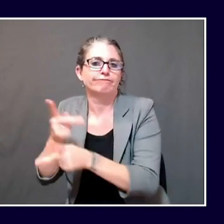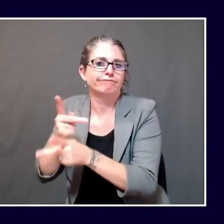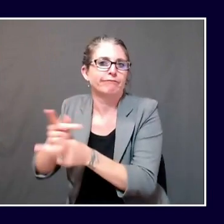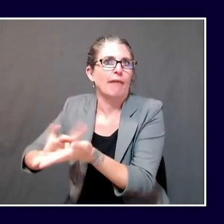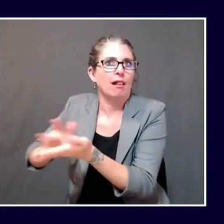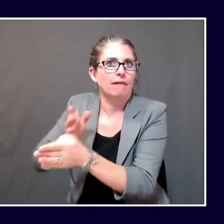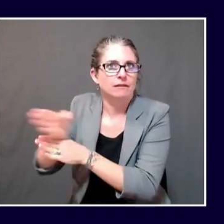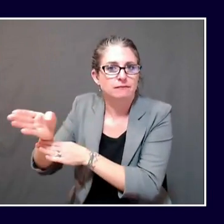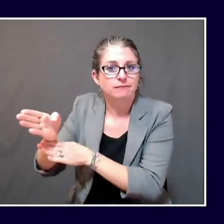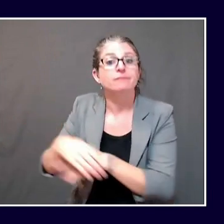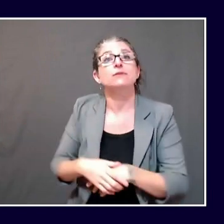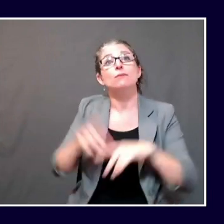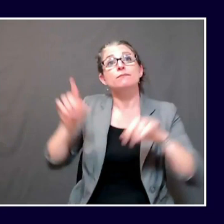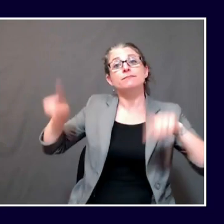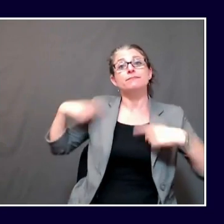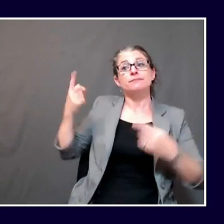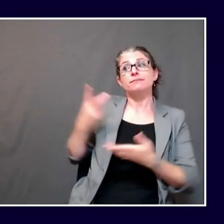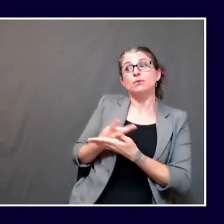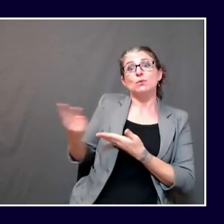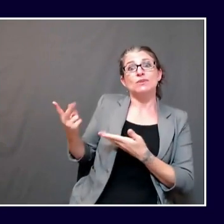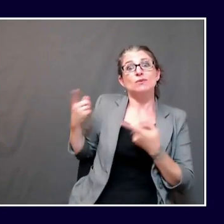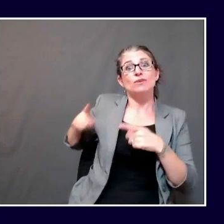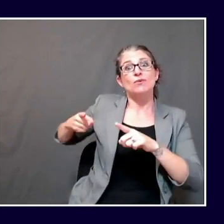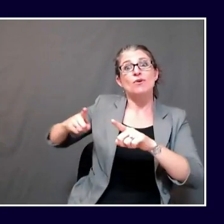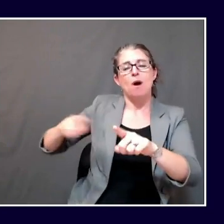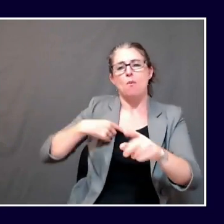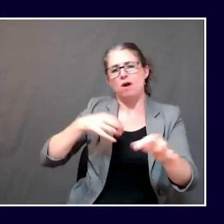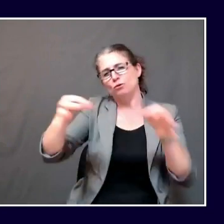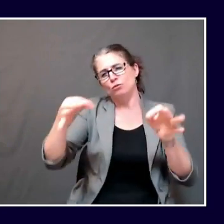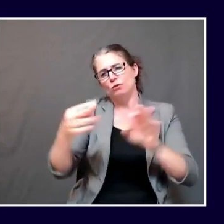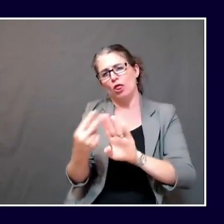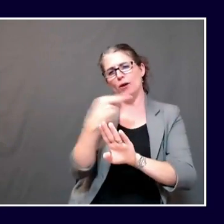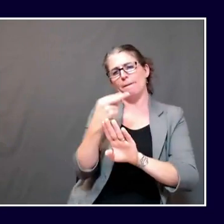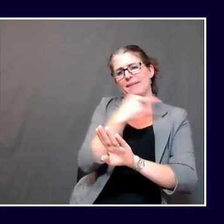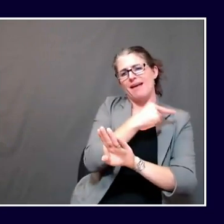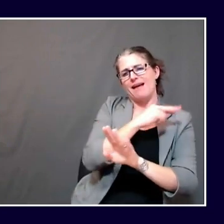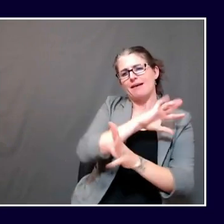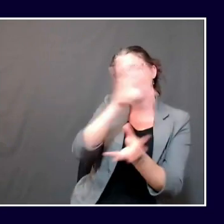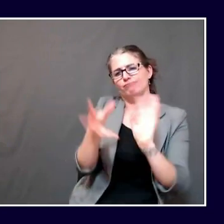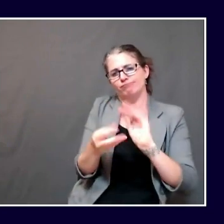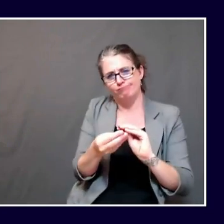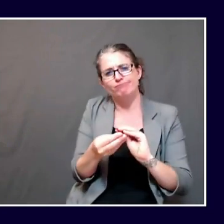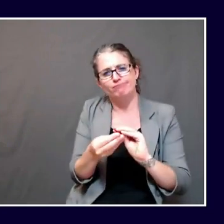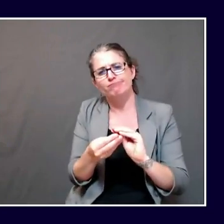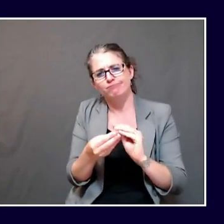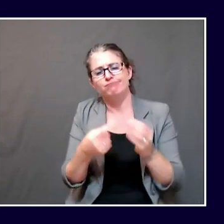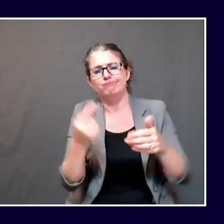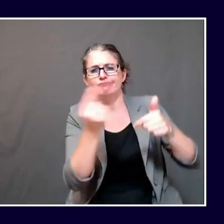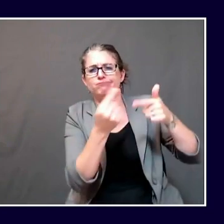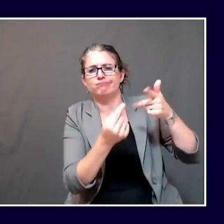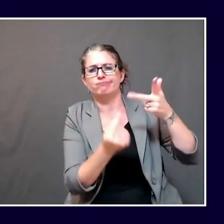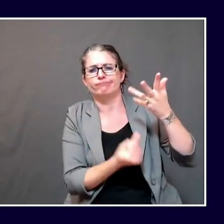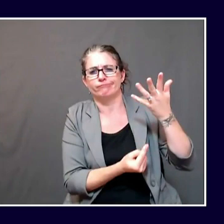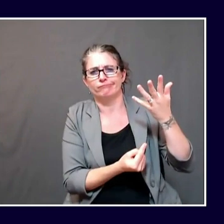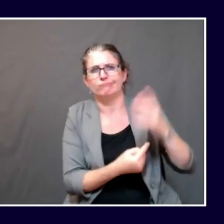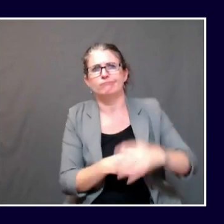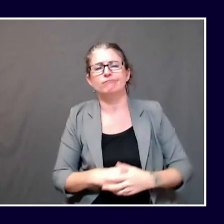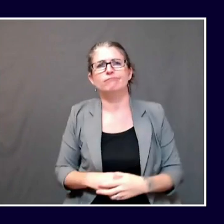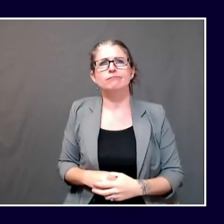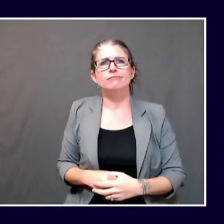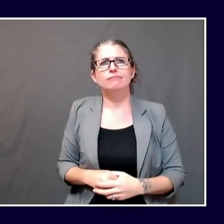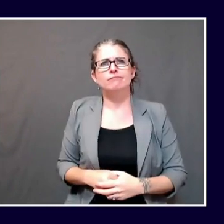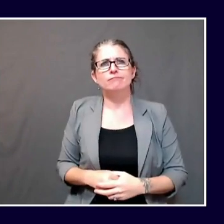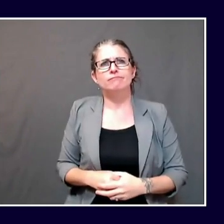94 additional cases of COVID-19. I'd like to take a slightly larger step back and take a look at trends that